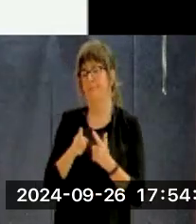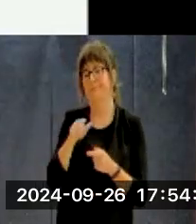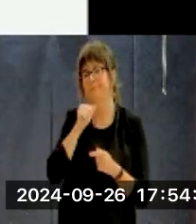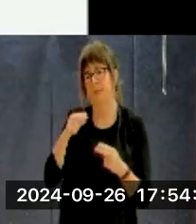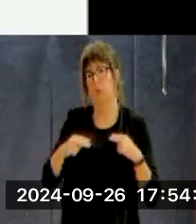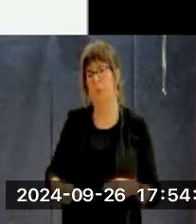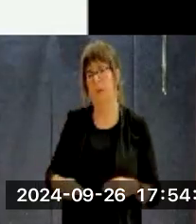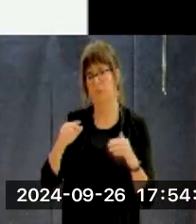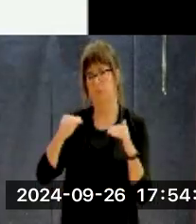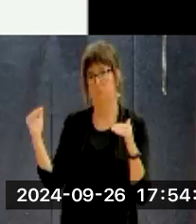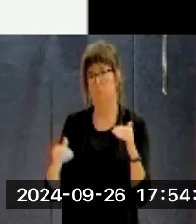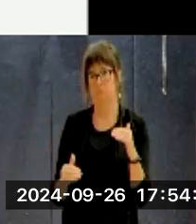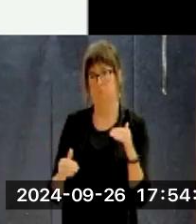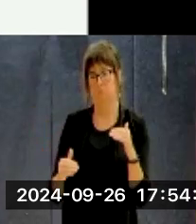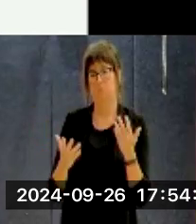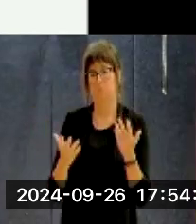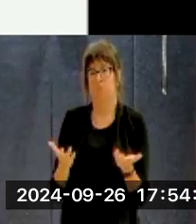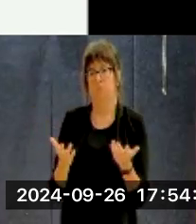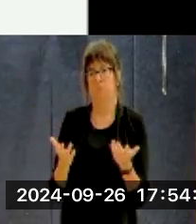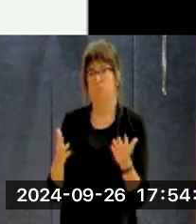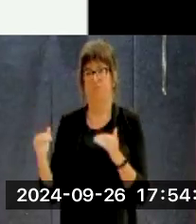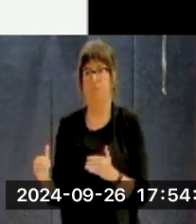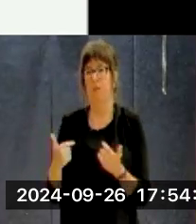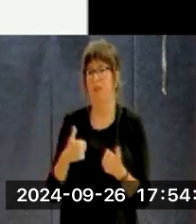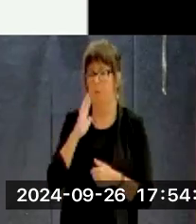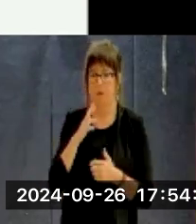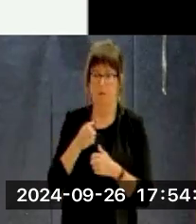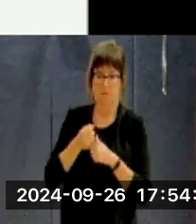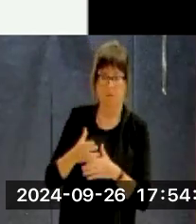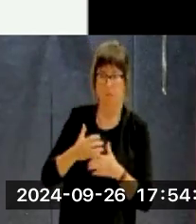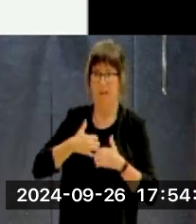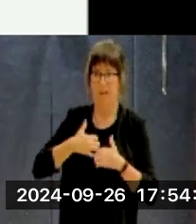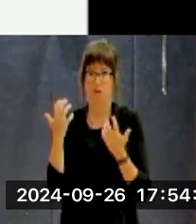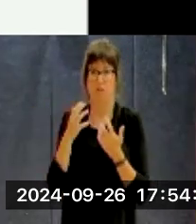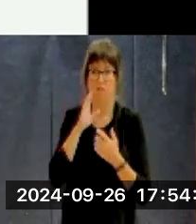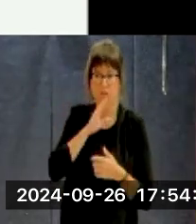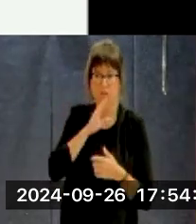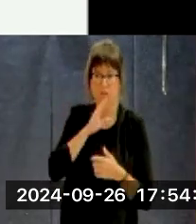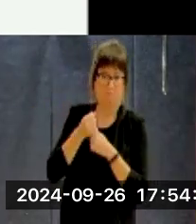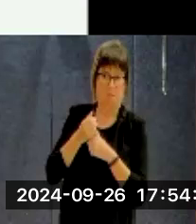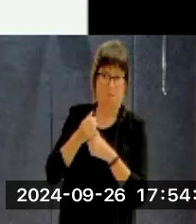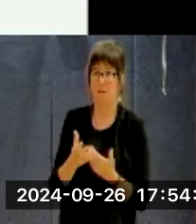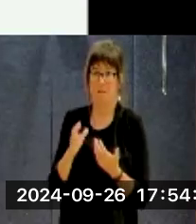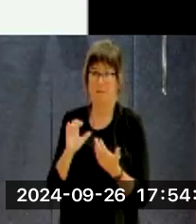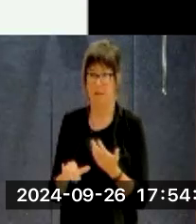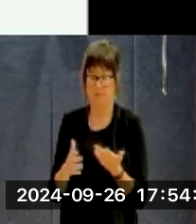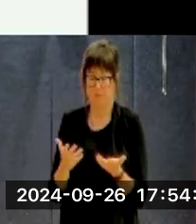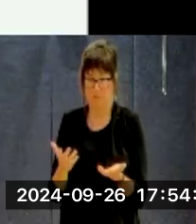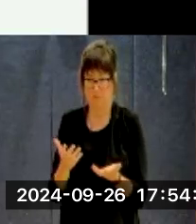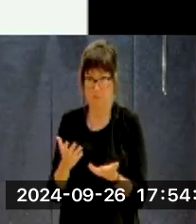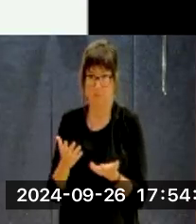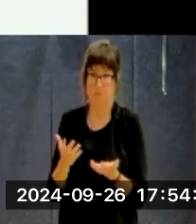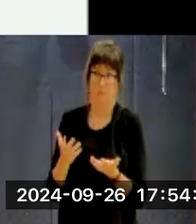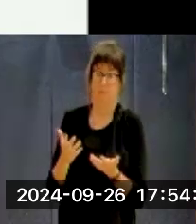go through, putting forward anger, frustration, what have you, And that can play out in a number